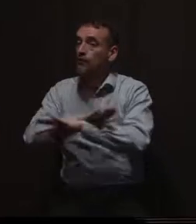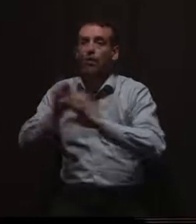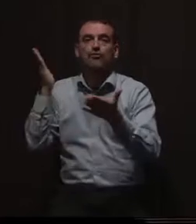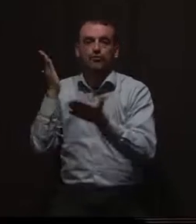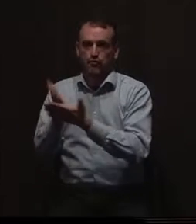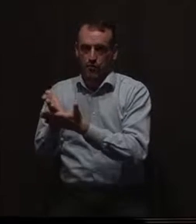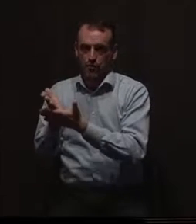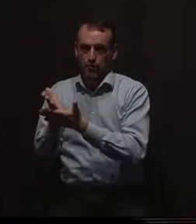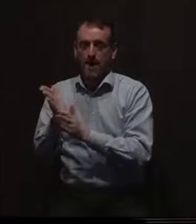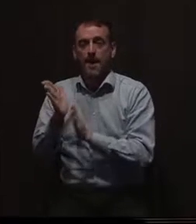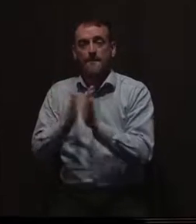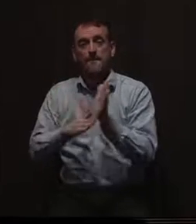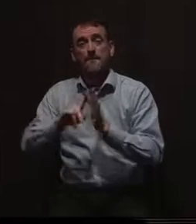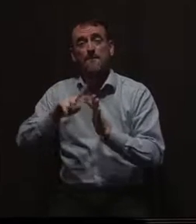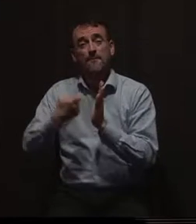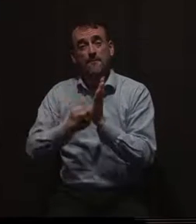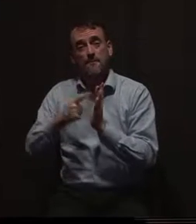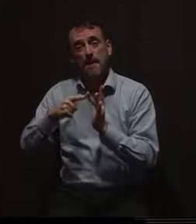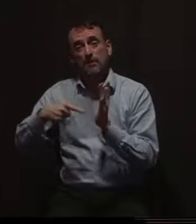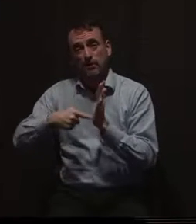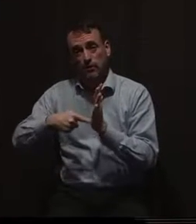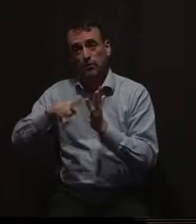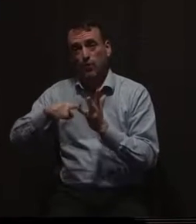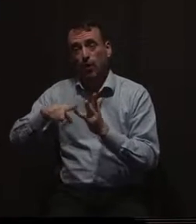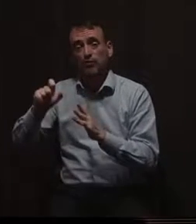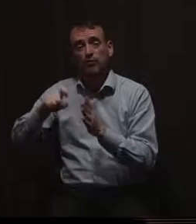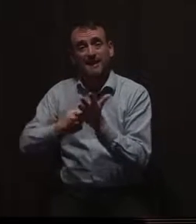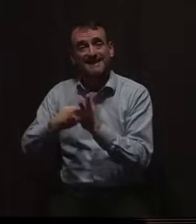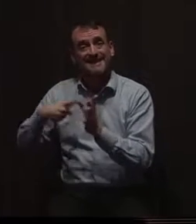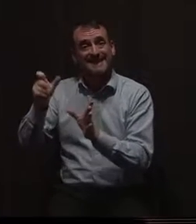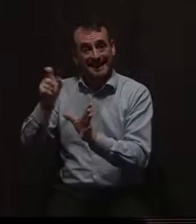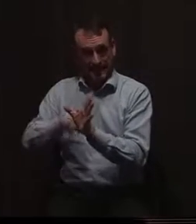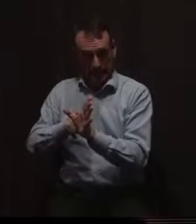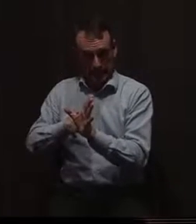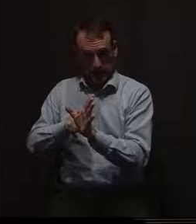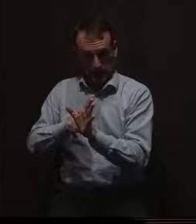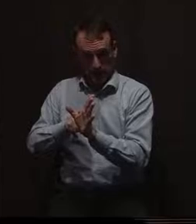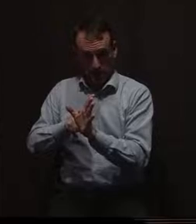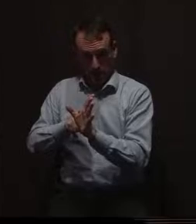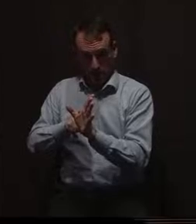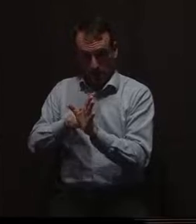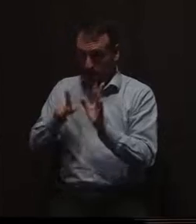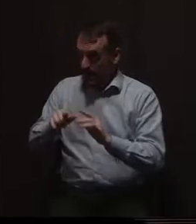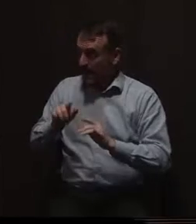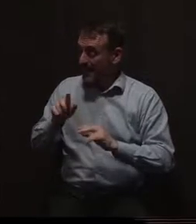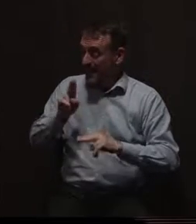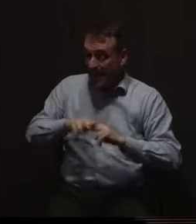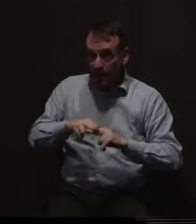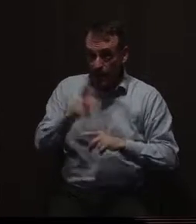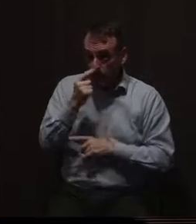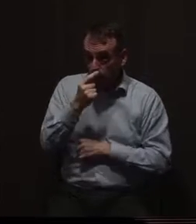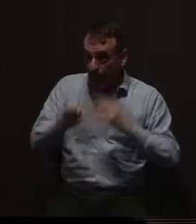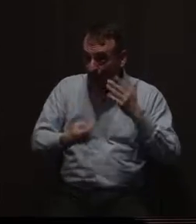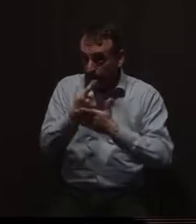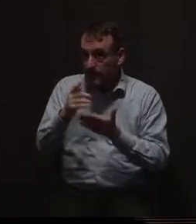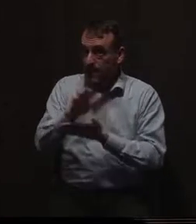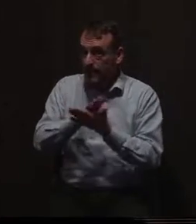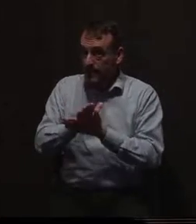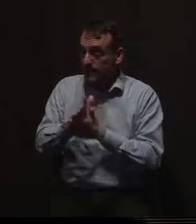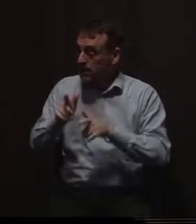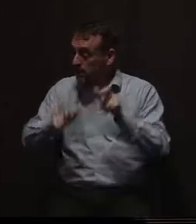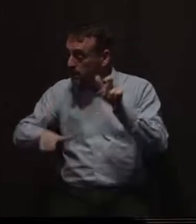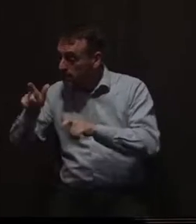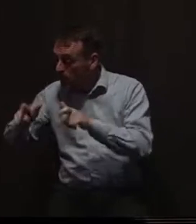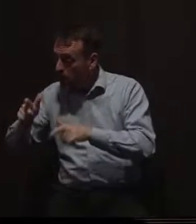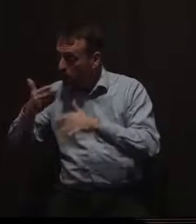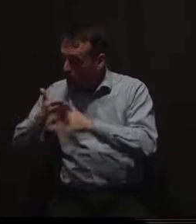live in a meritocracy, that would be awful, because that would mean if you succeed, it's because you're good, you're worthy of succeeding. So if you don't succeed, you're